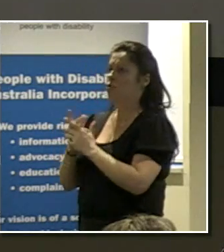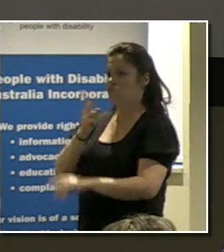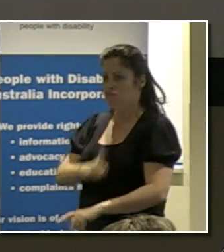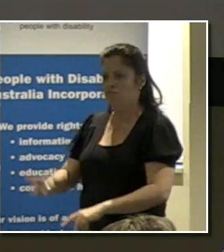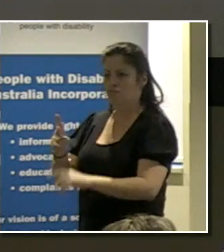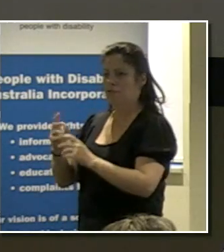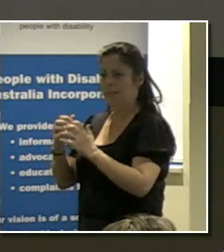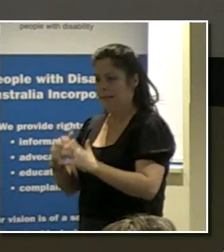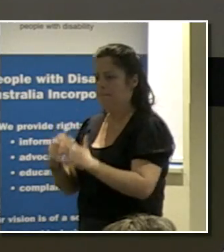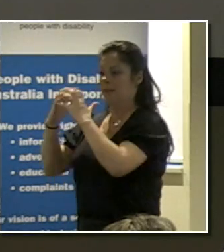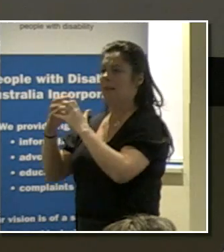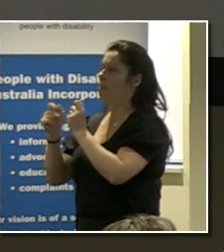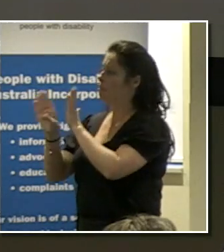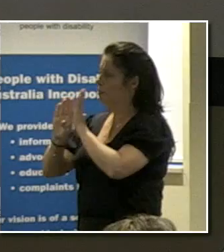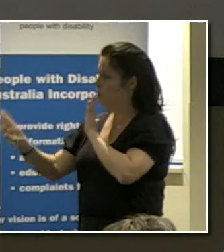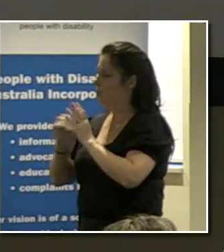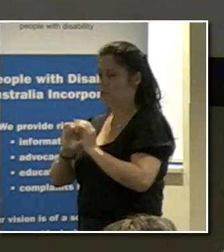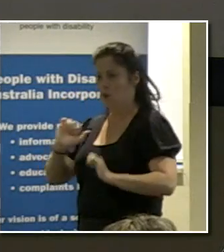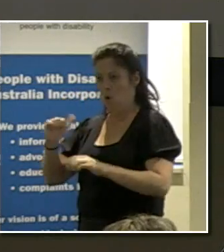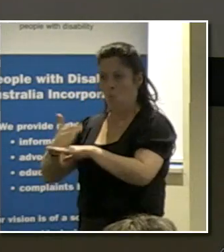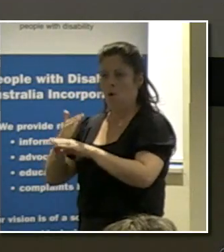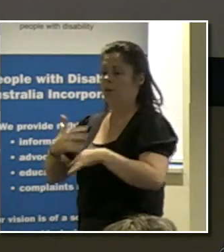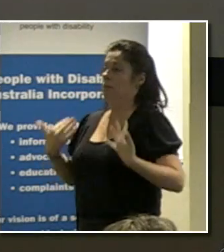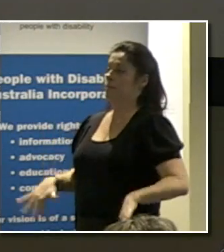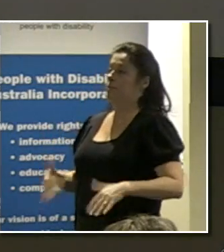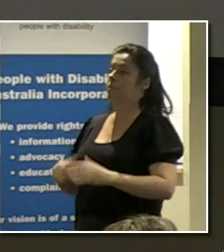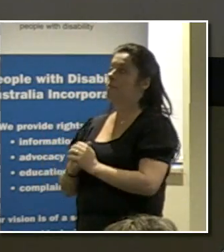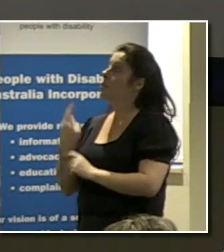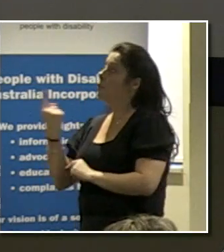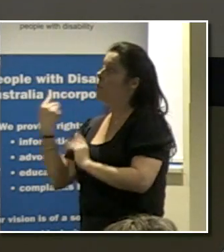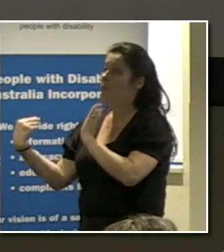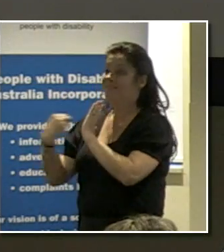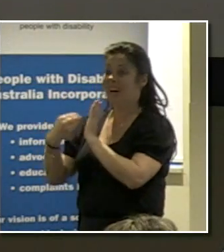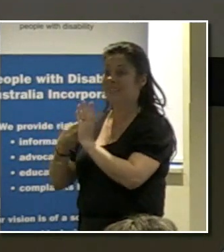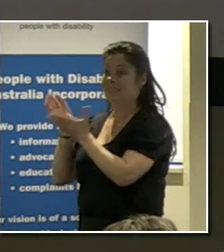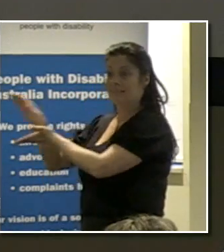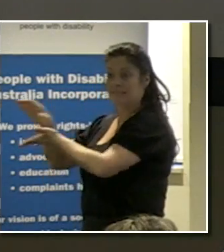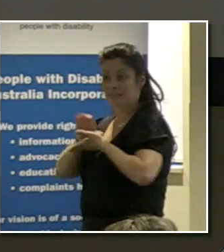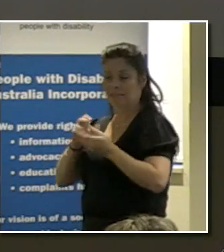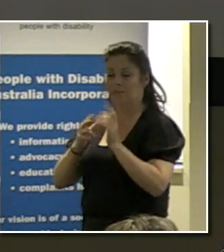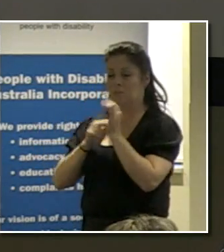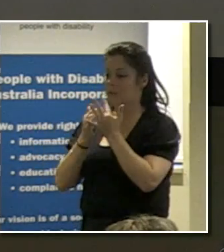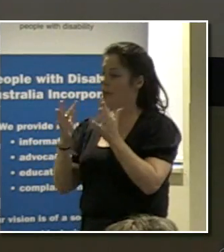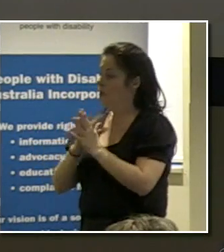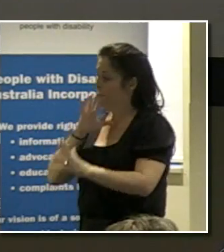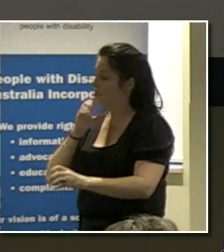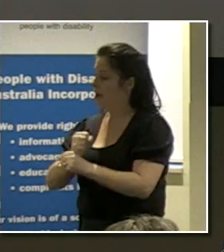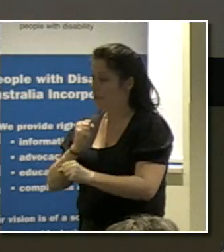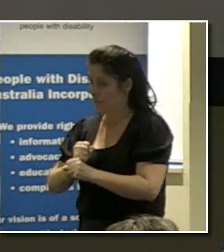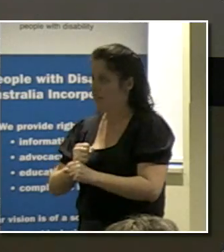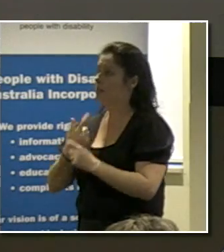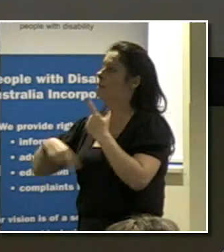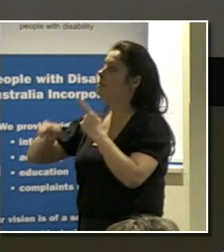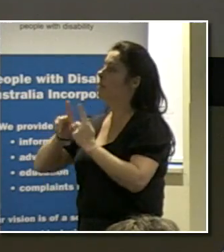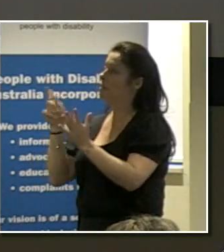years, and I want to thank her for her work. I thank our funders in the New South Wales and Australian governments, as well as the people who